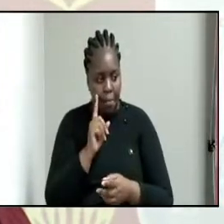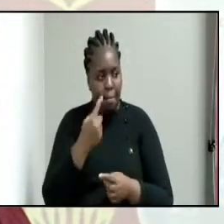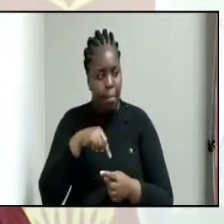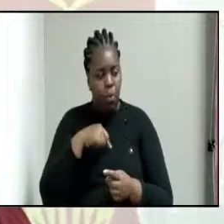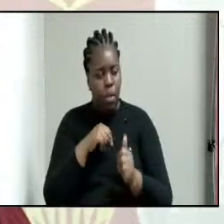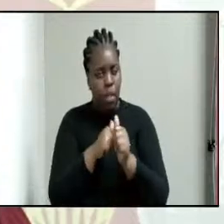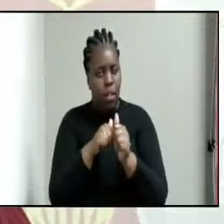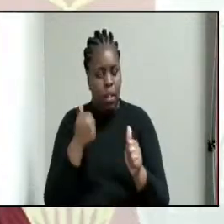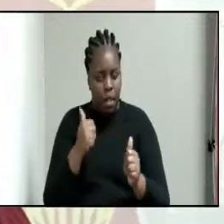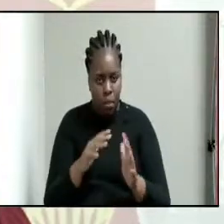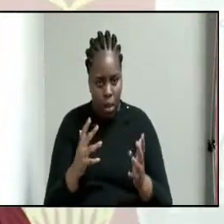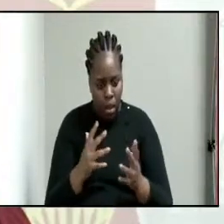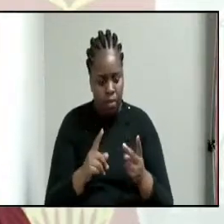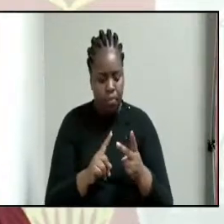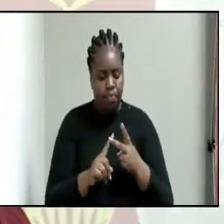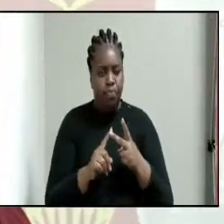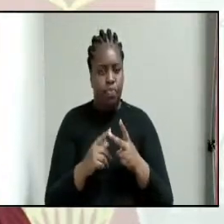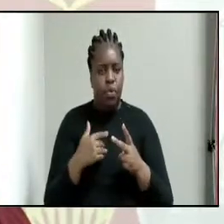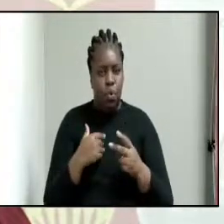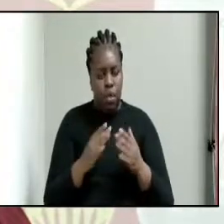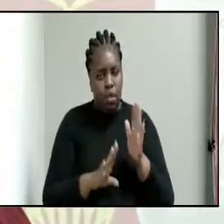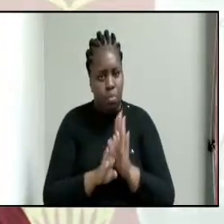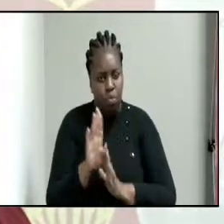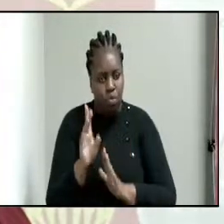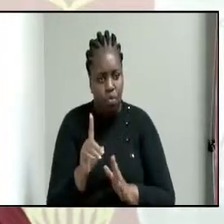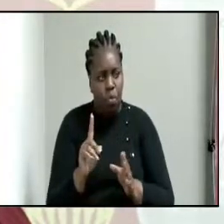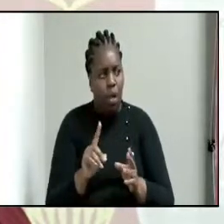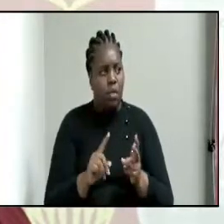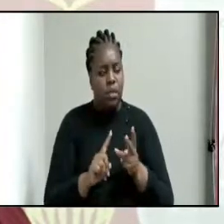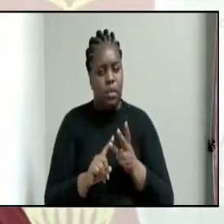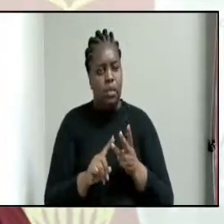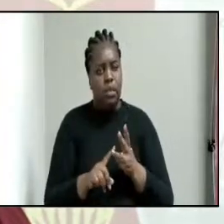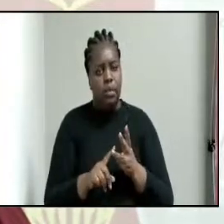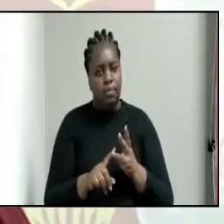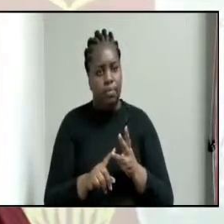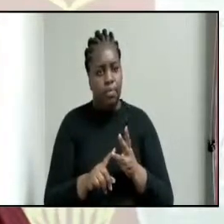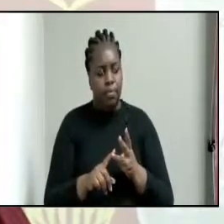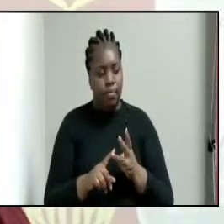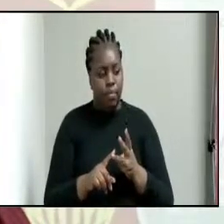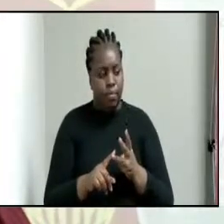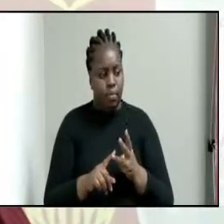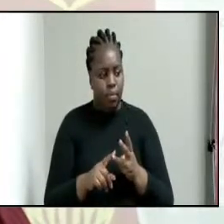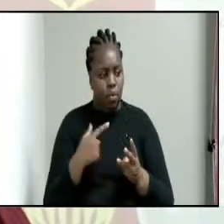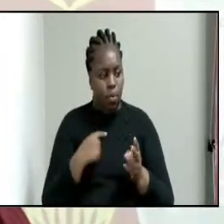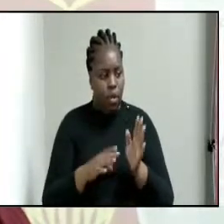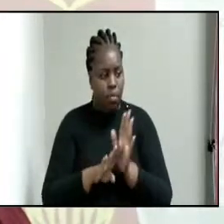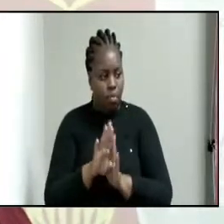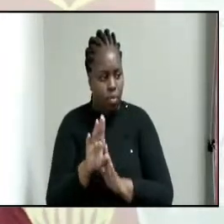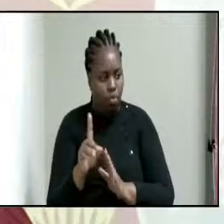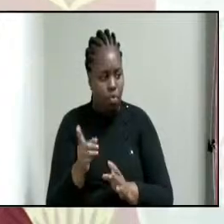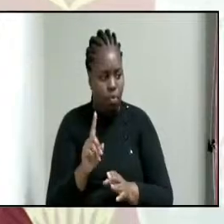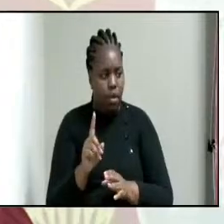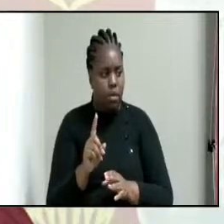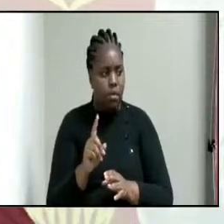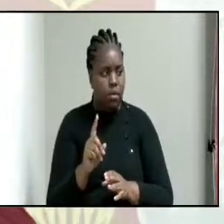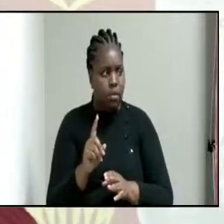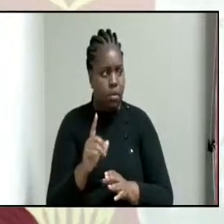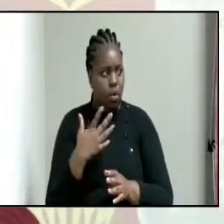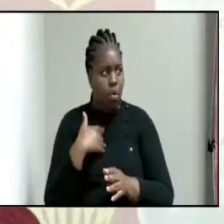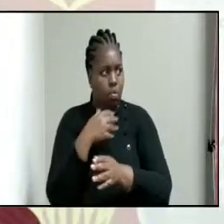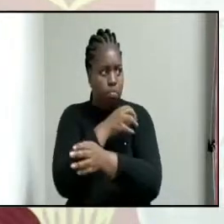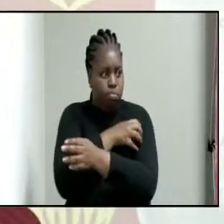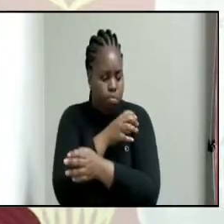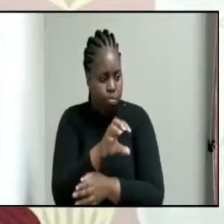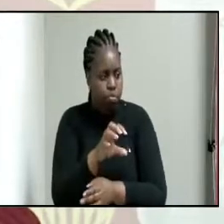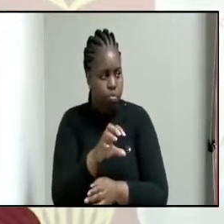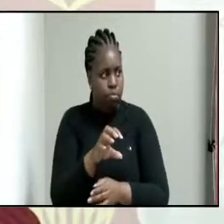we lacking, where are we going, where are we improving, where can we improve, or where can we perhaps strengthen